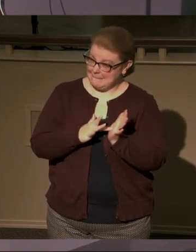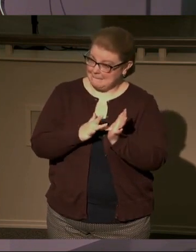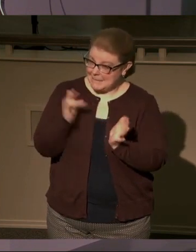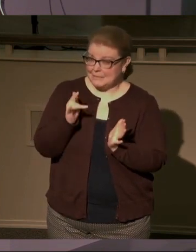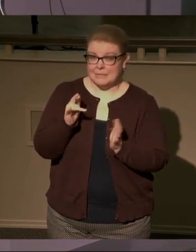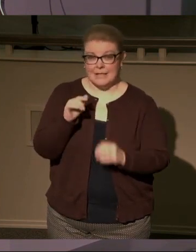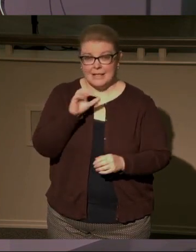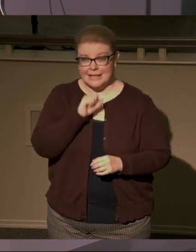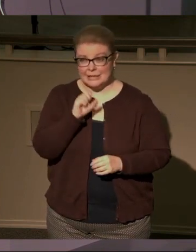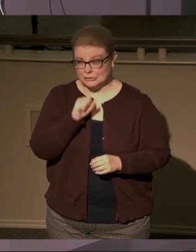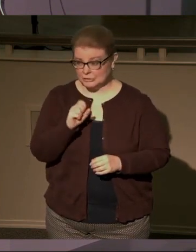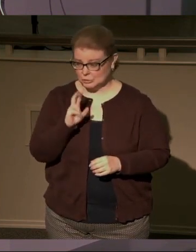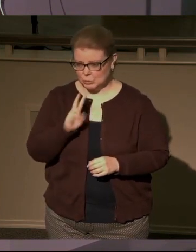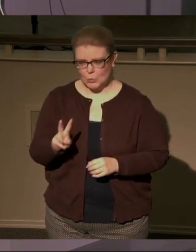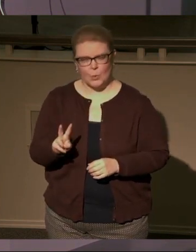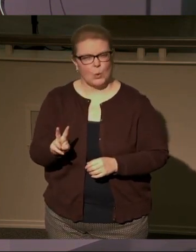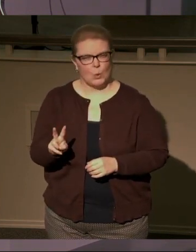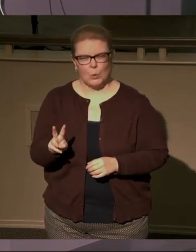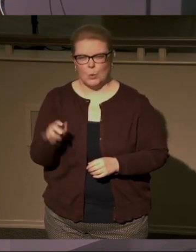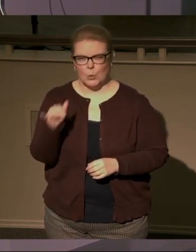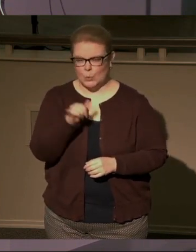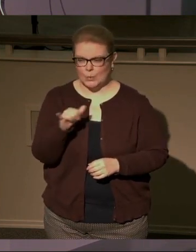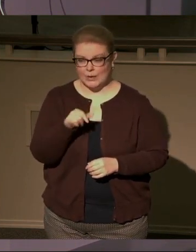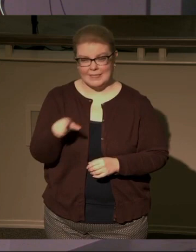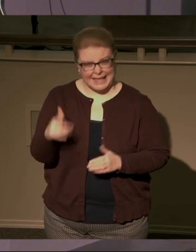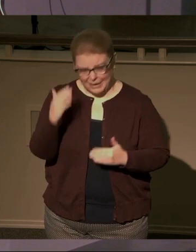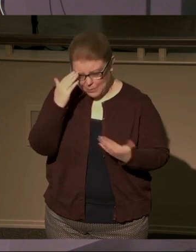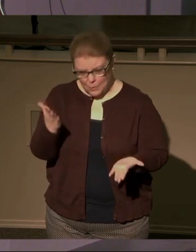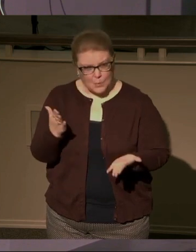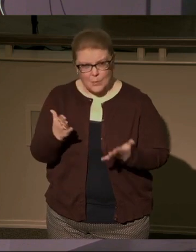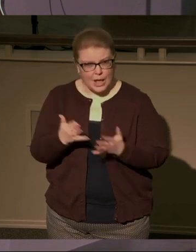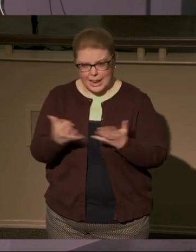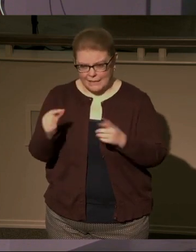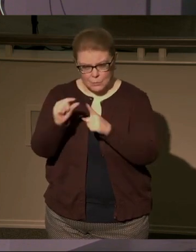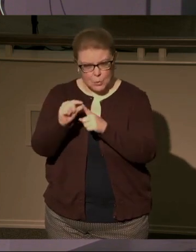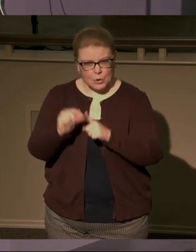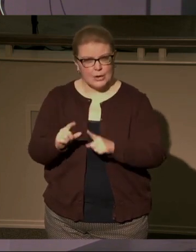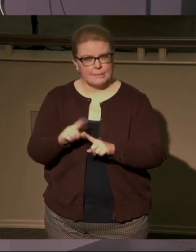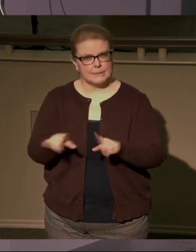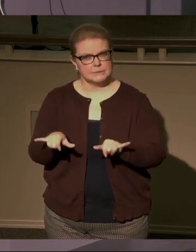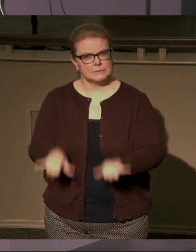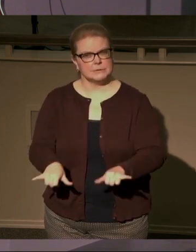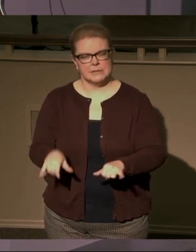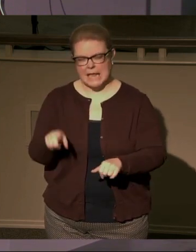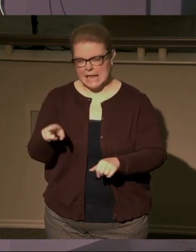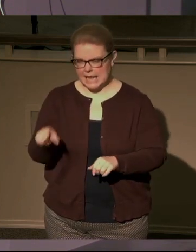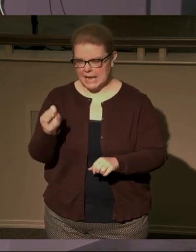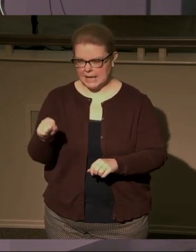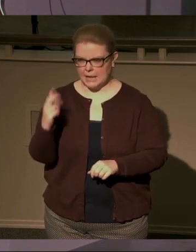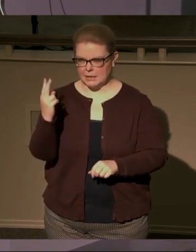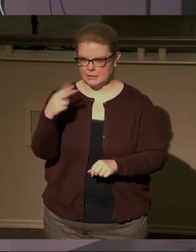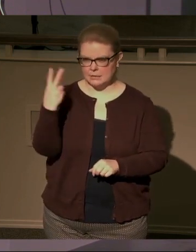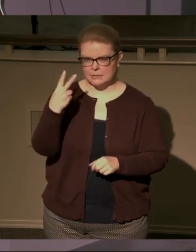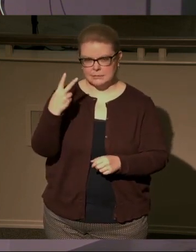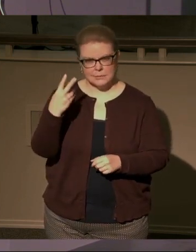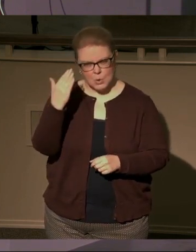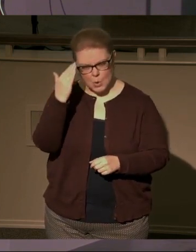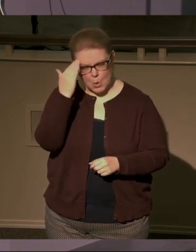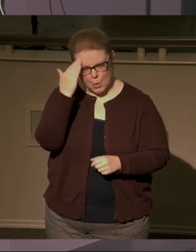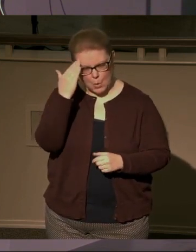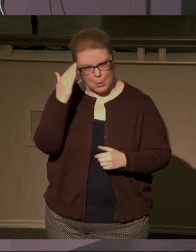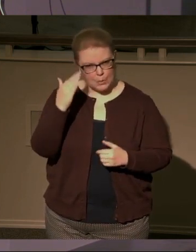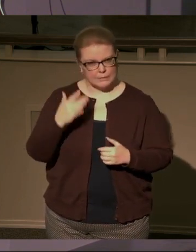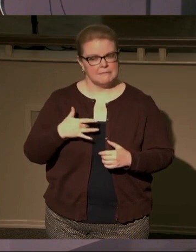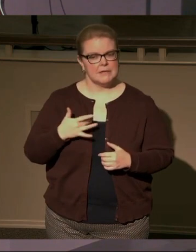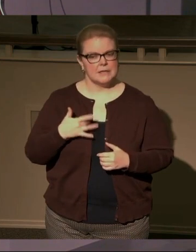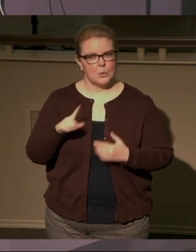be. They don't even know very many words at that phase. But they can read your mind and they can sense when they